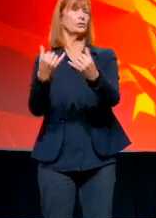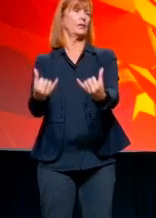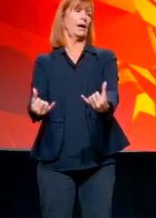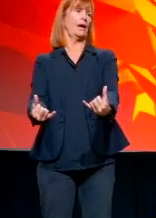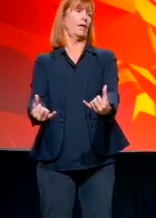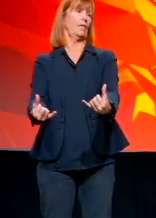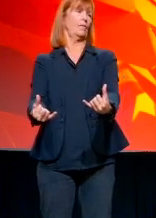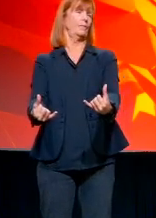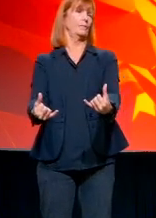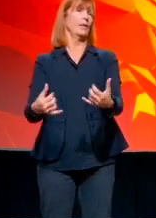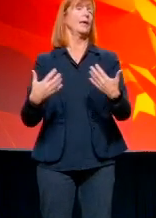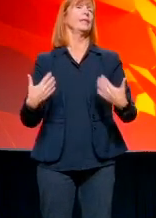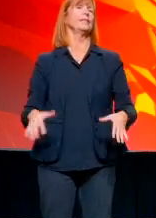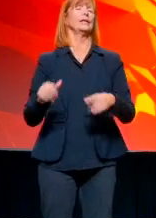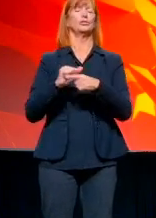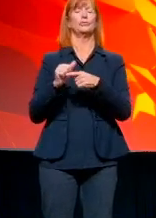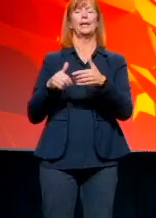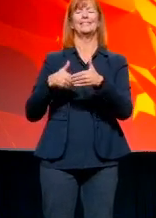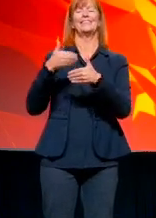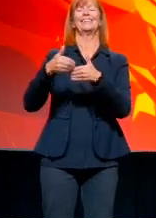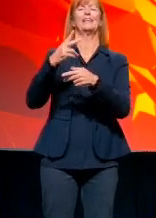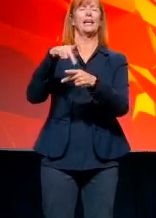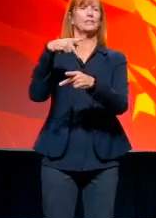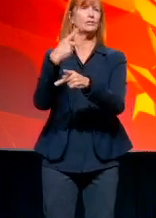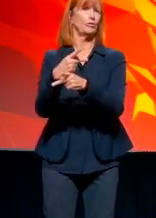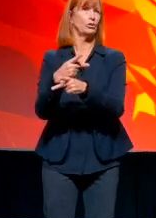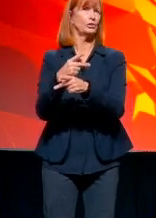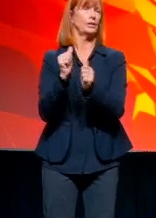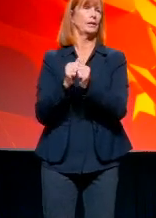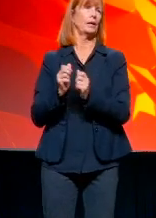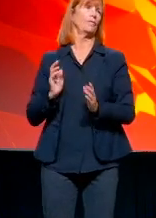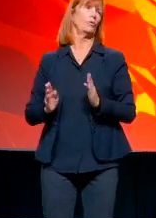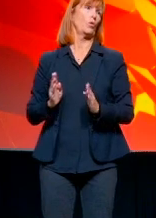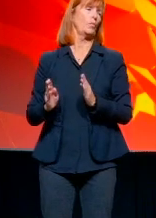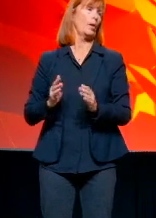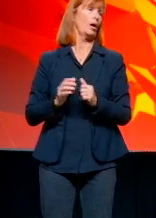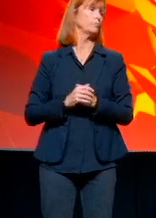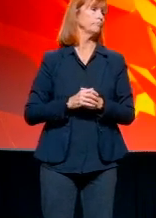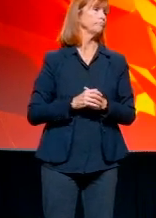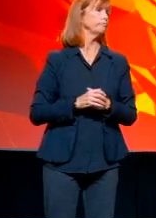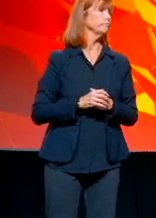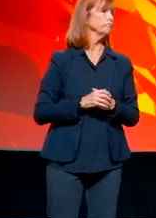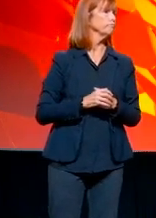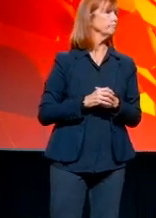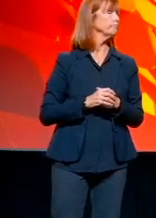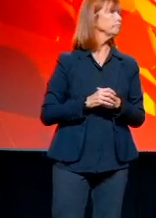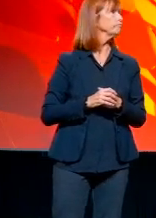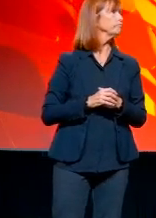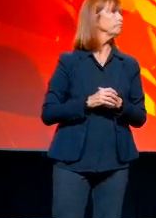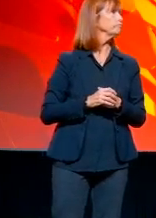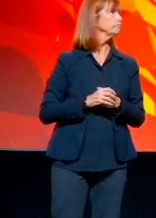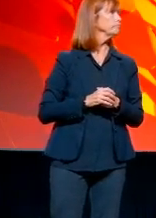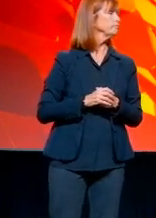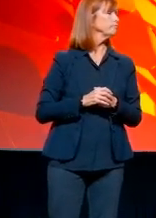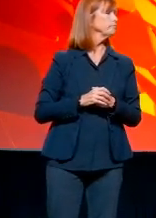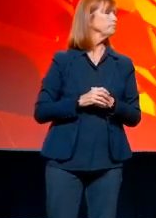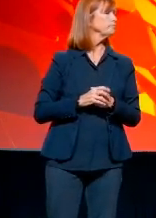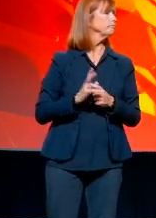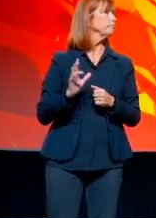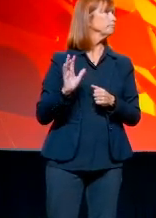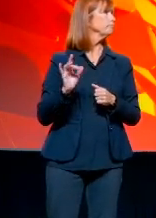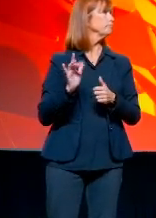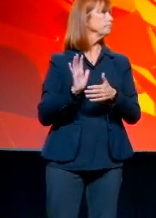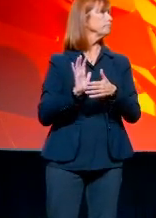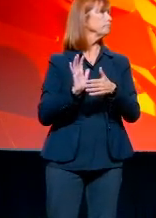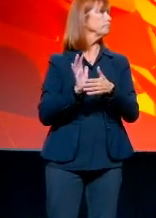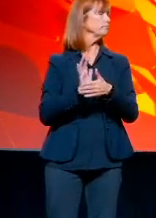train the next version of the policy, then get deployed to the robotics back. So this video kind of give you a concrete example of